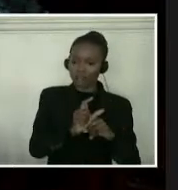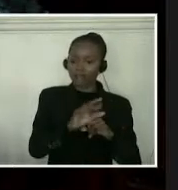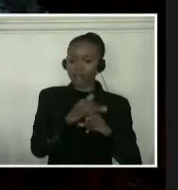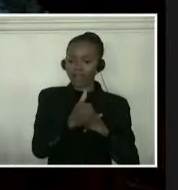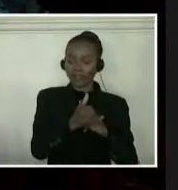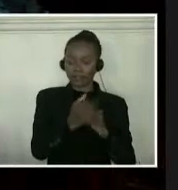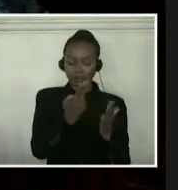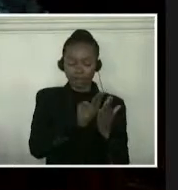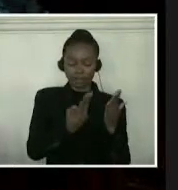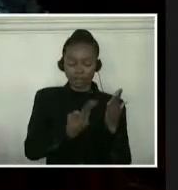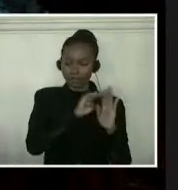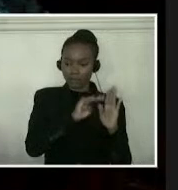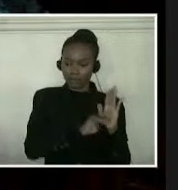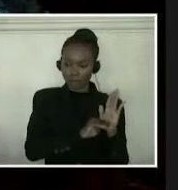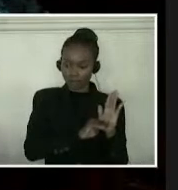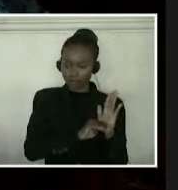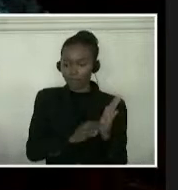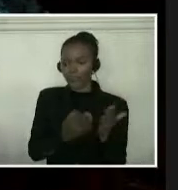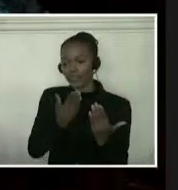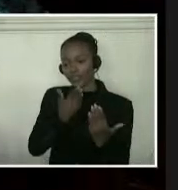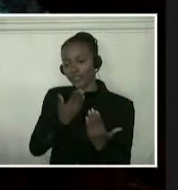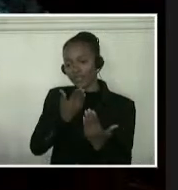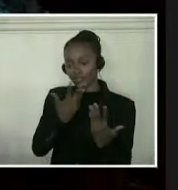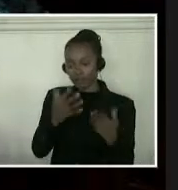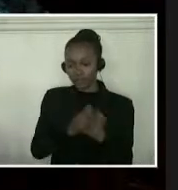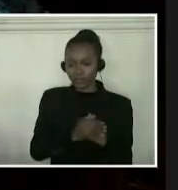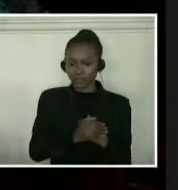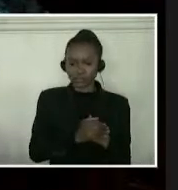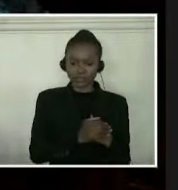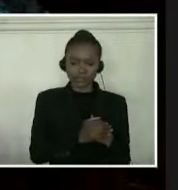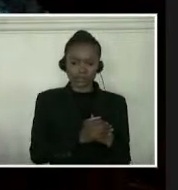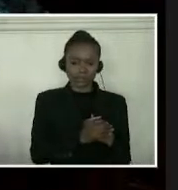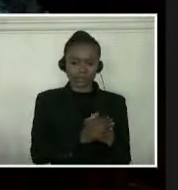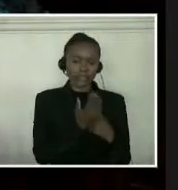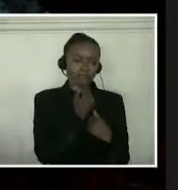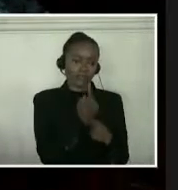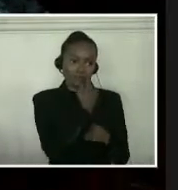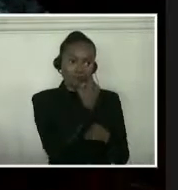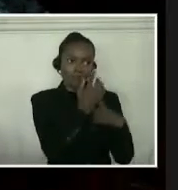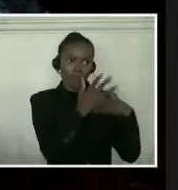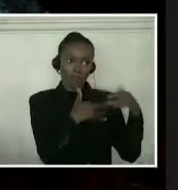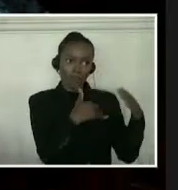i thank you very much can you spare my minute sir yes